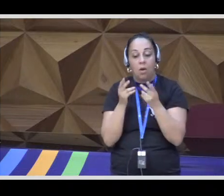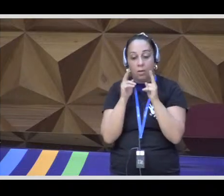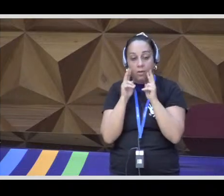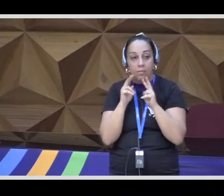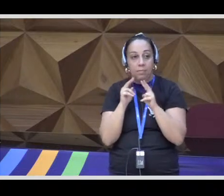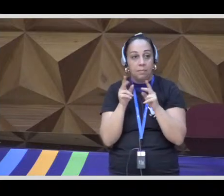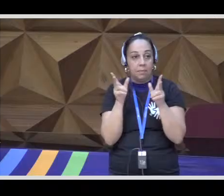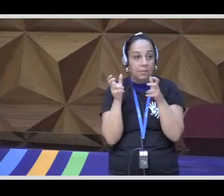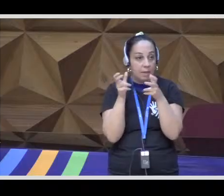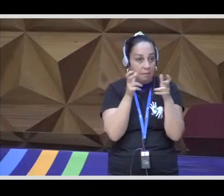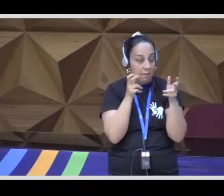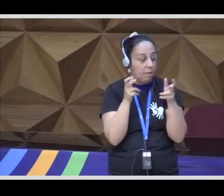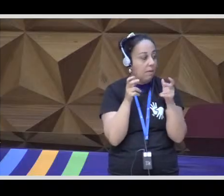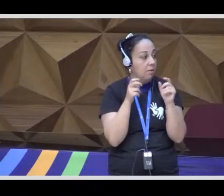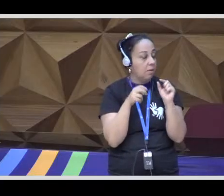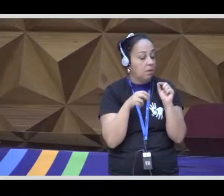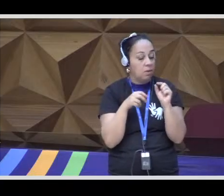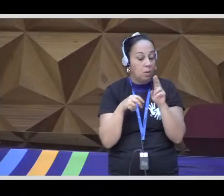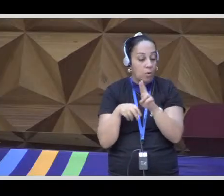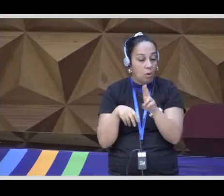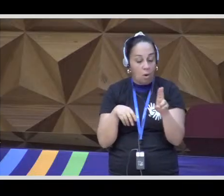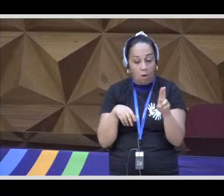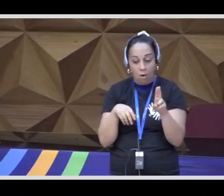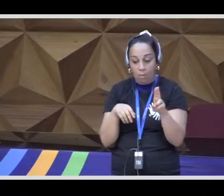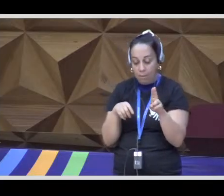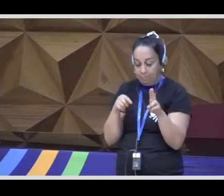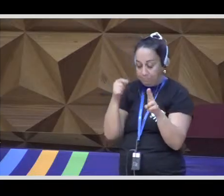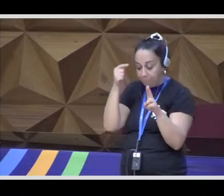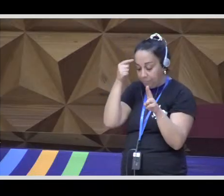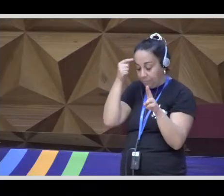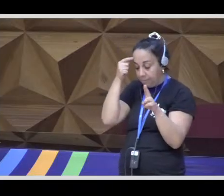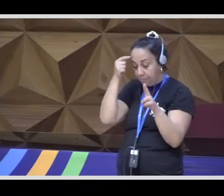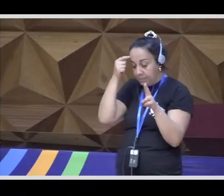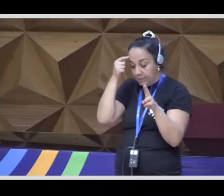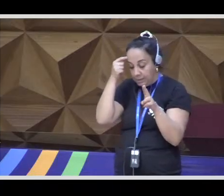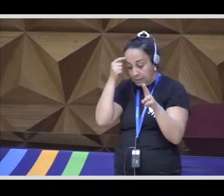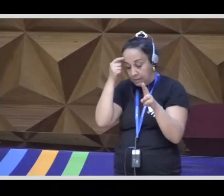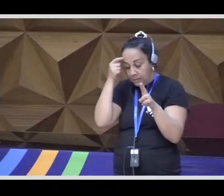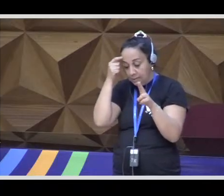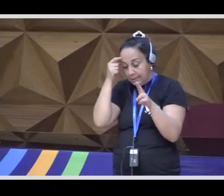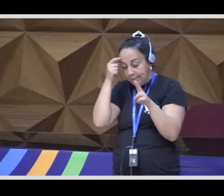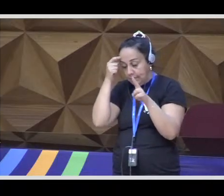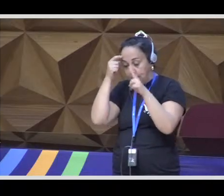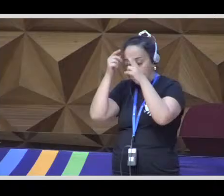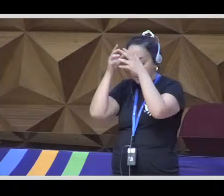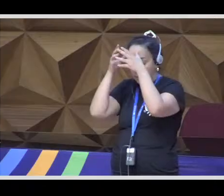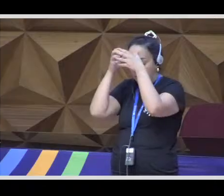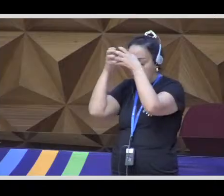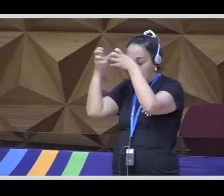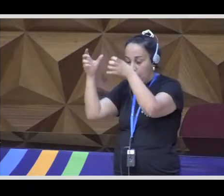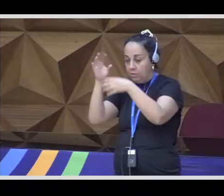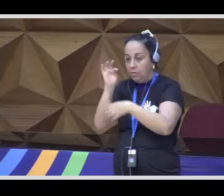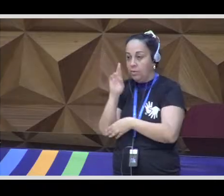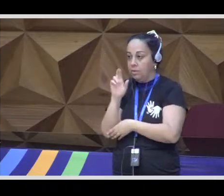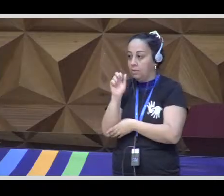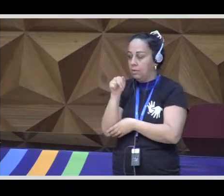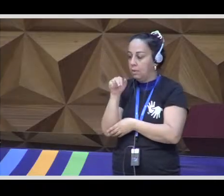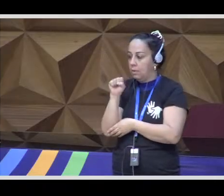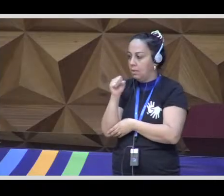transcranial stimulation. So by doing the brain stimulation in the correct place on the head, we had